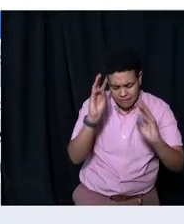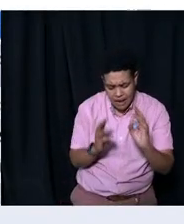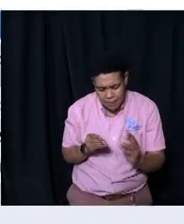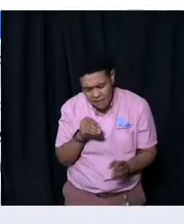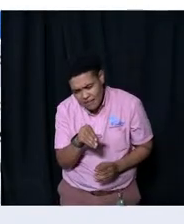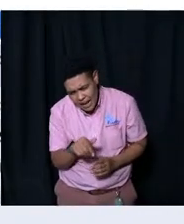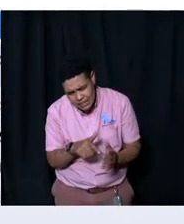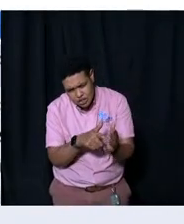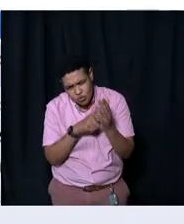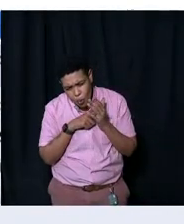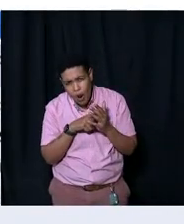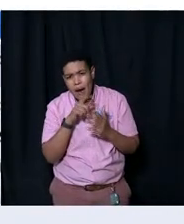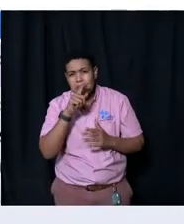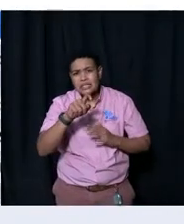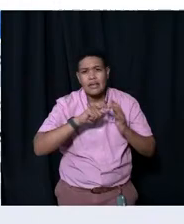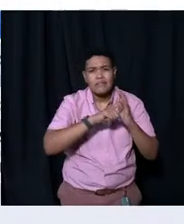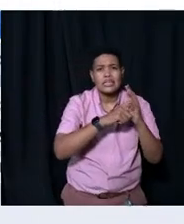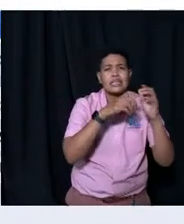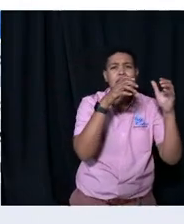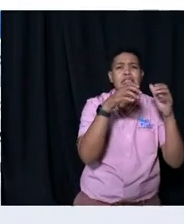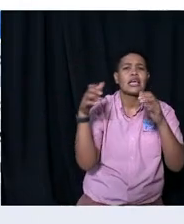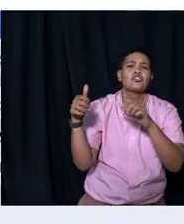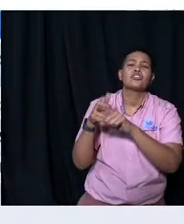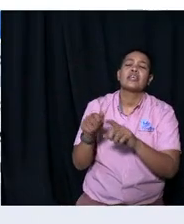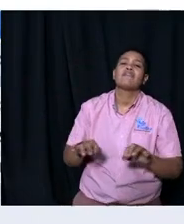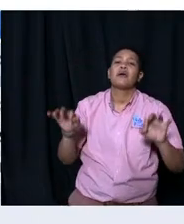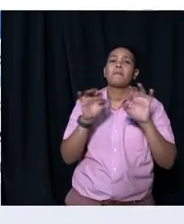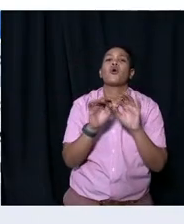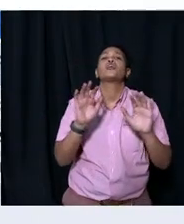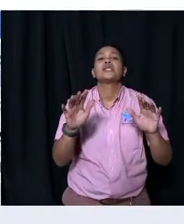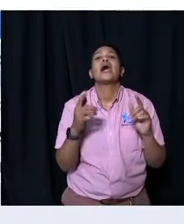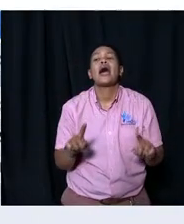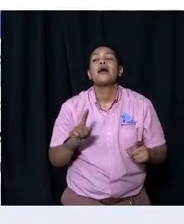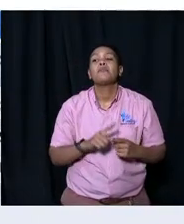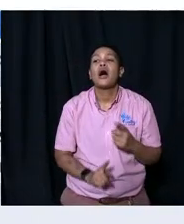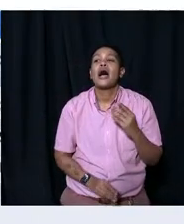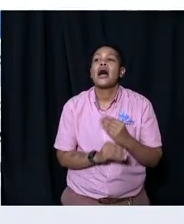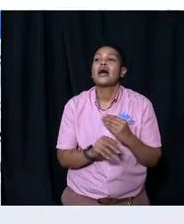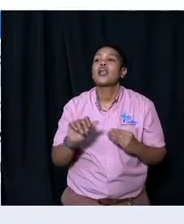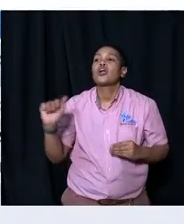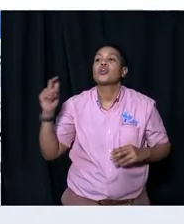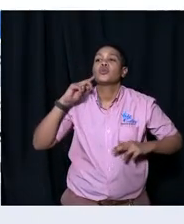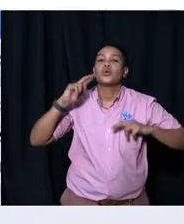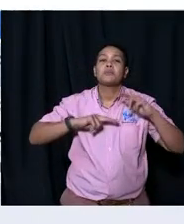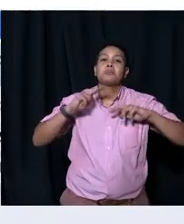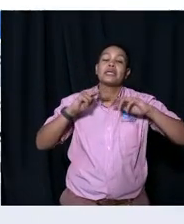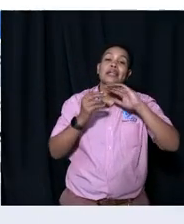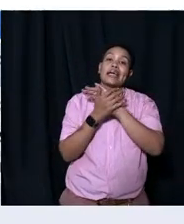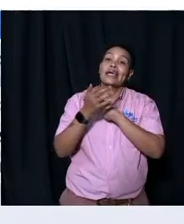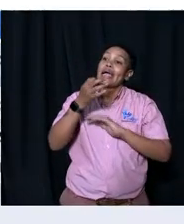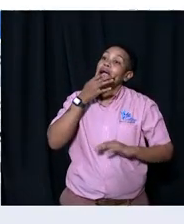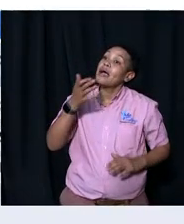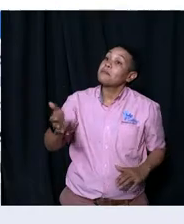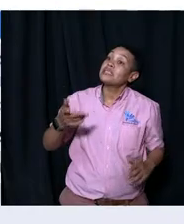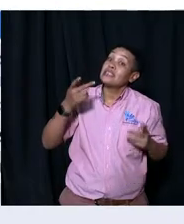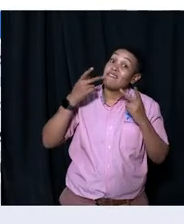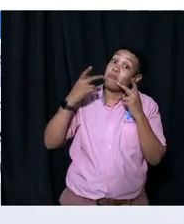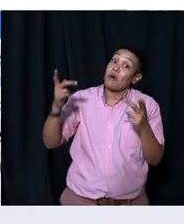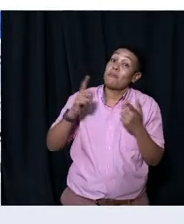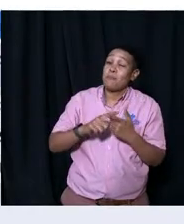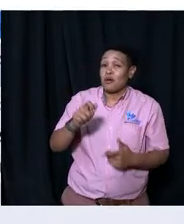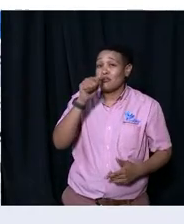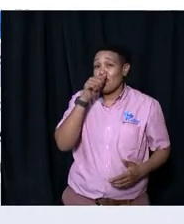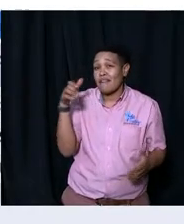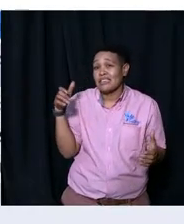financing requirements of key sectors, a very important one. Another one would be to build a capacity of the public and